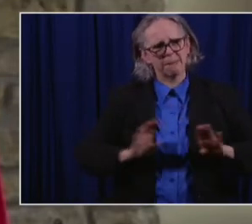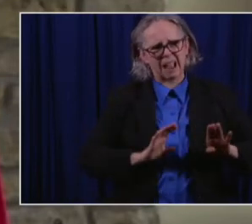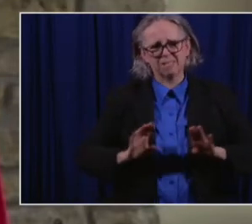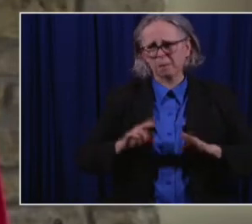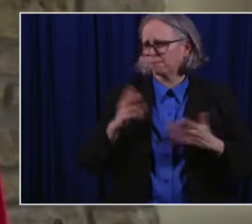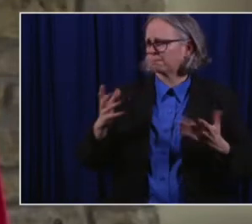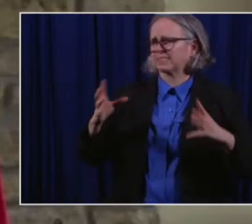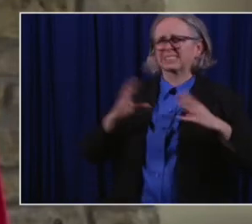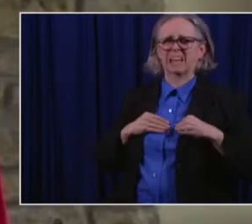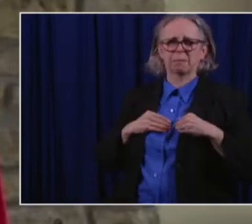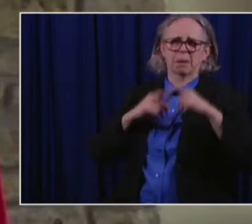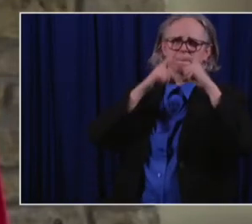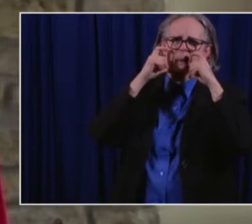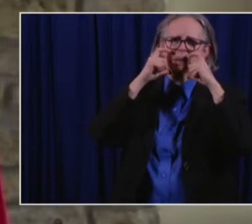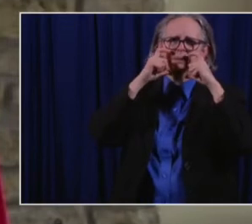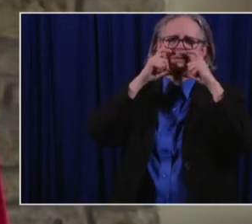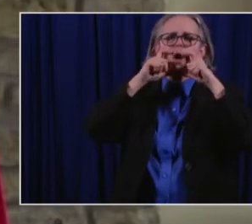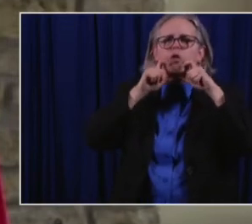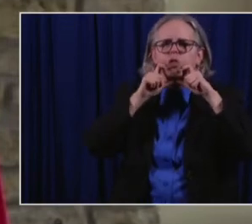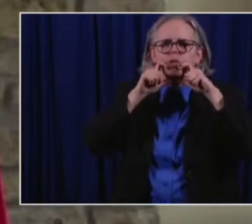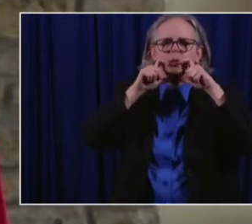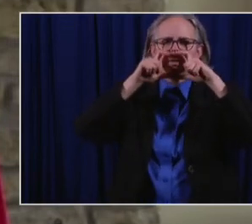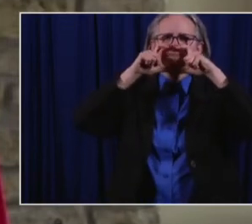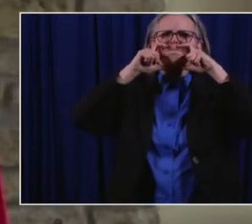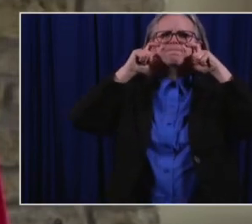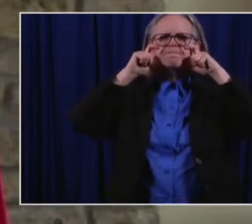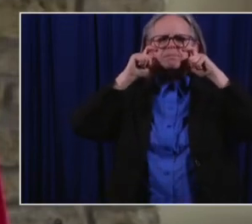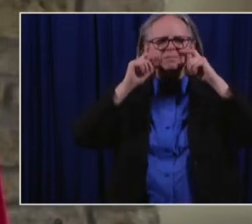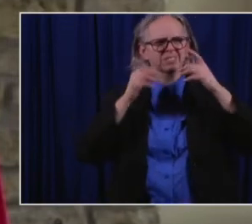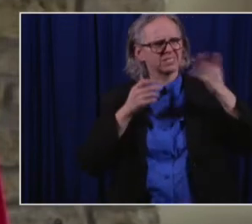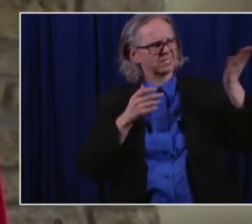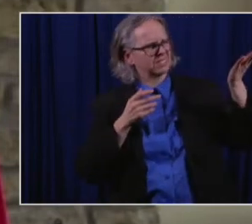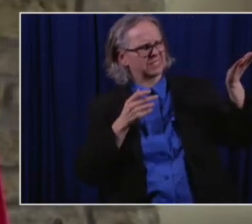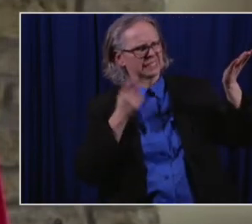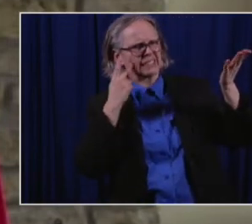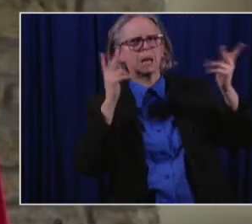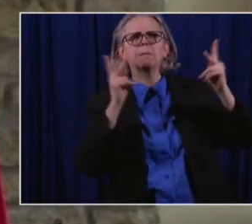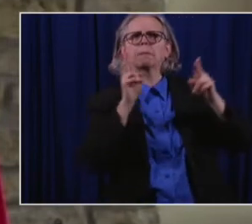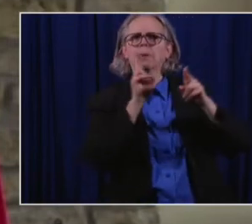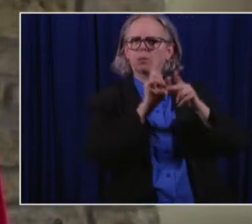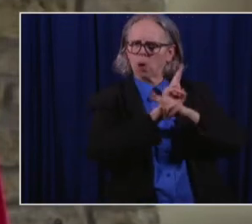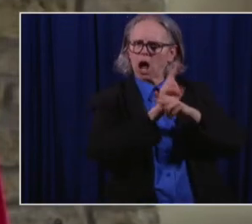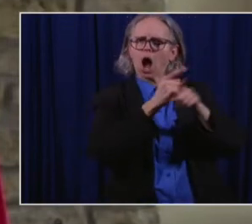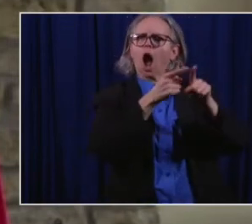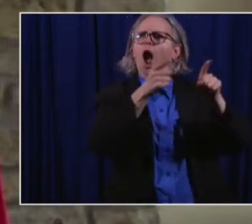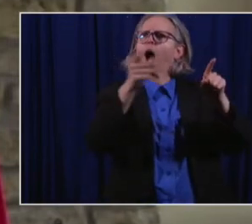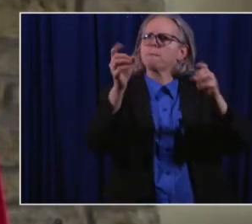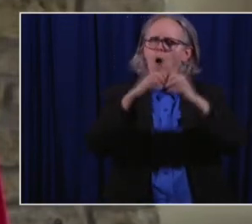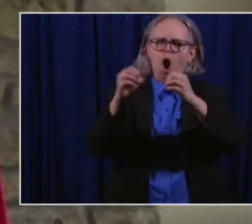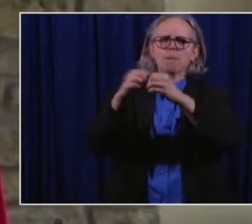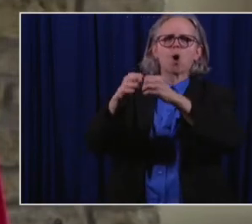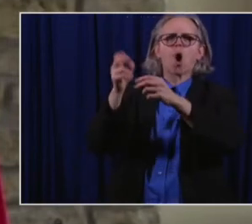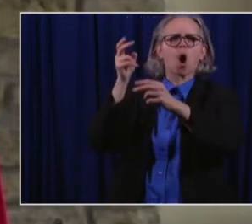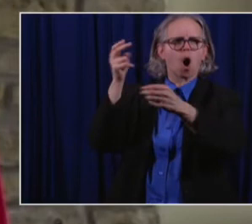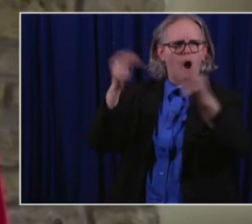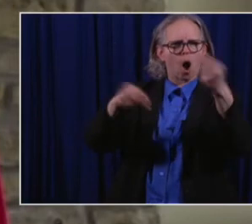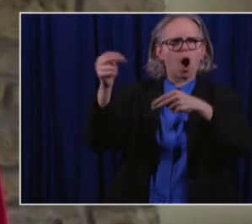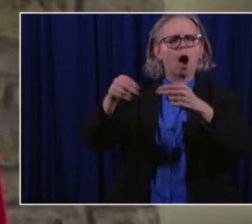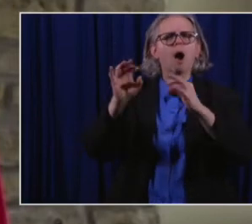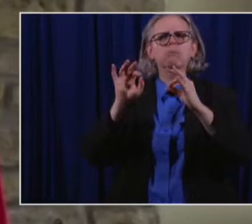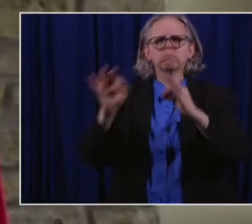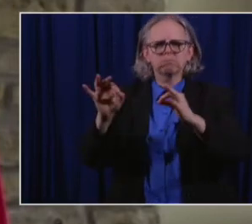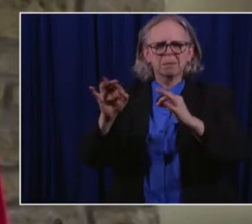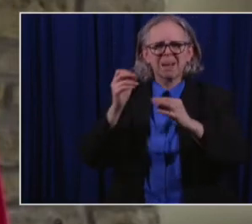in retail establishments up dramatically in rural areas. So there's some good things going on. And we did this twice